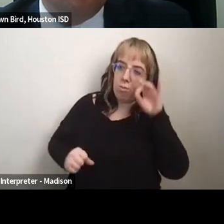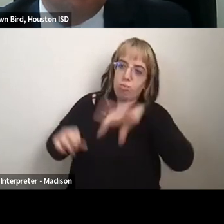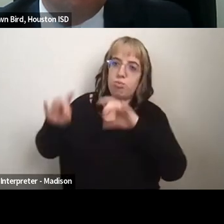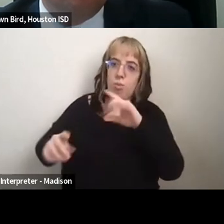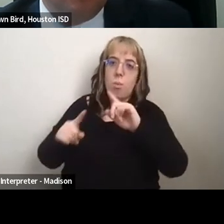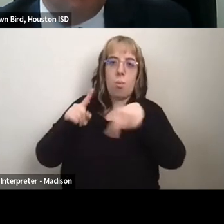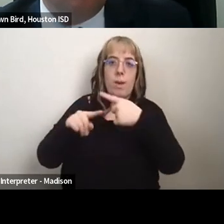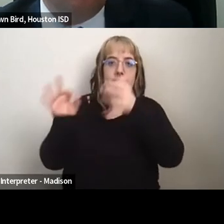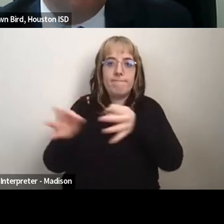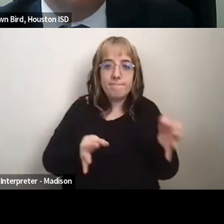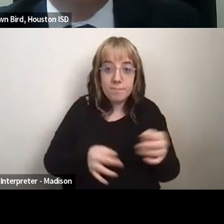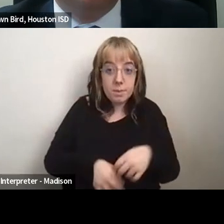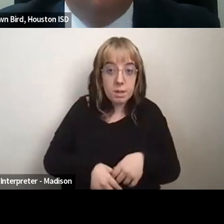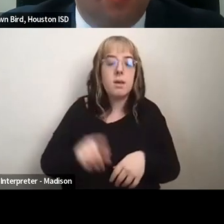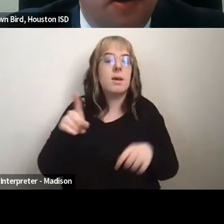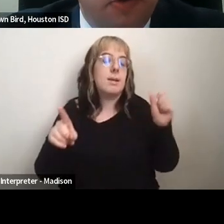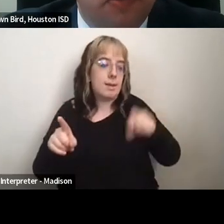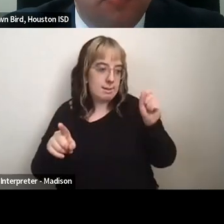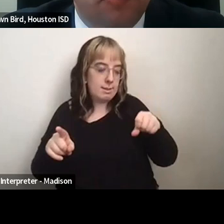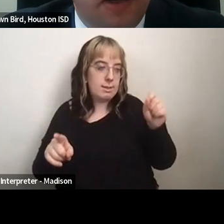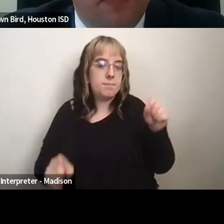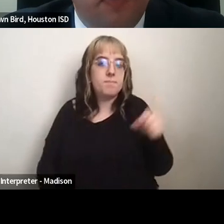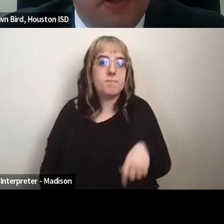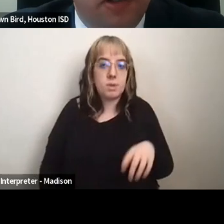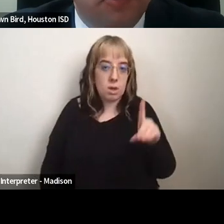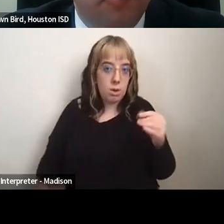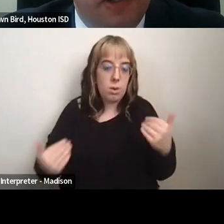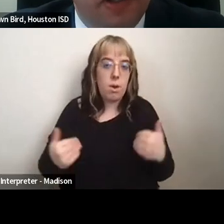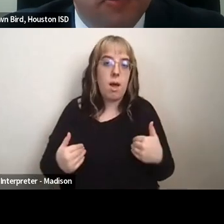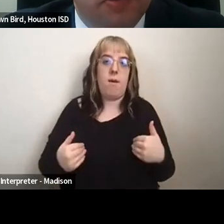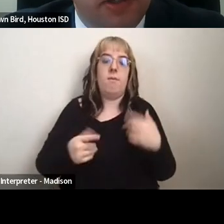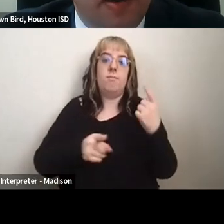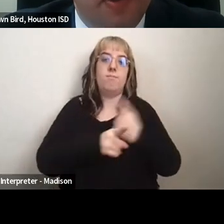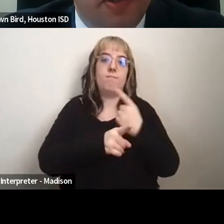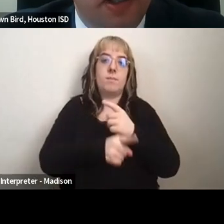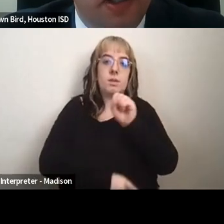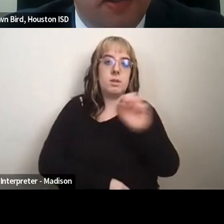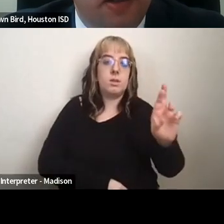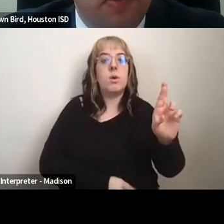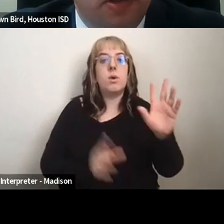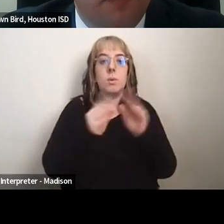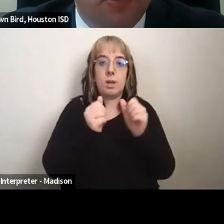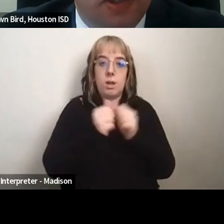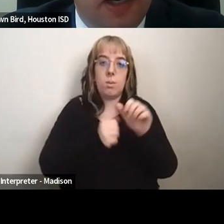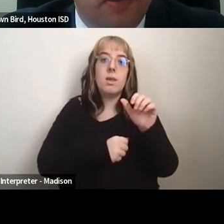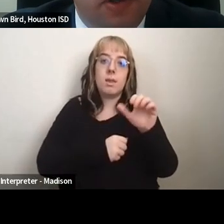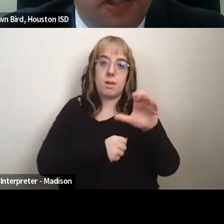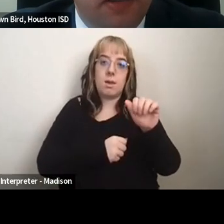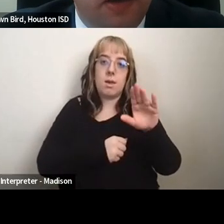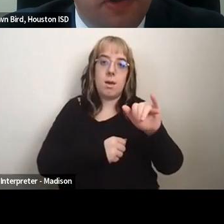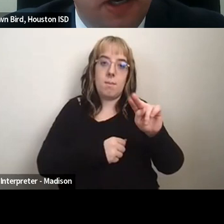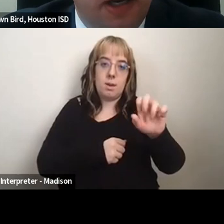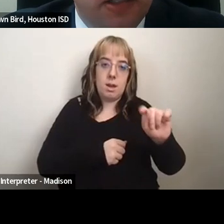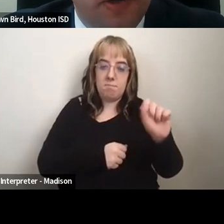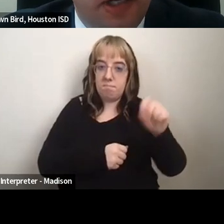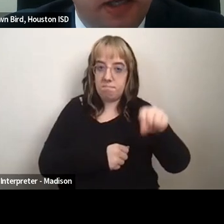made? Yes, we do have a regular ESSER meeting actually with the cabinet, and of course, a lot of the money